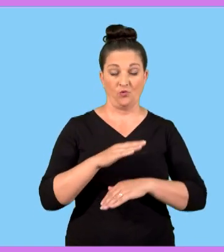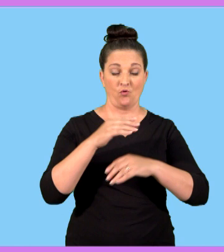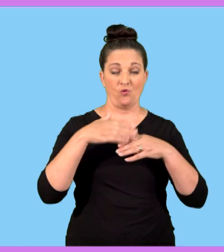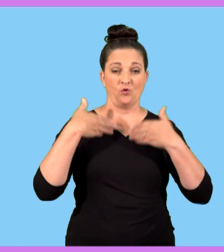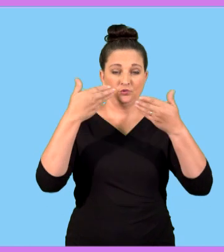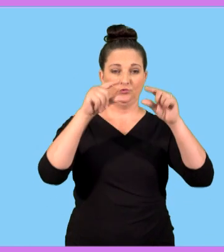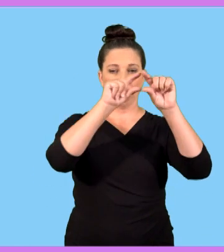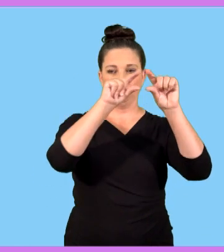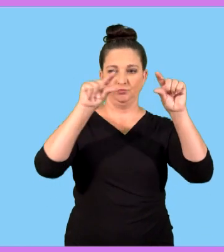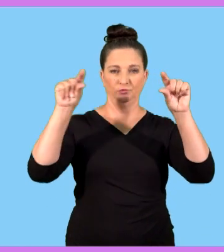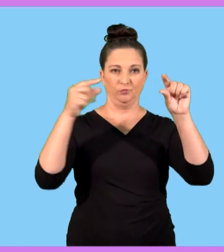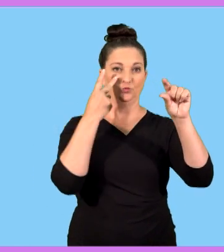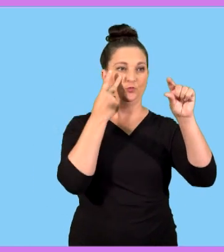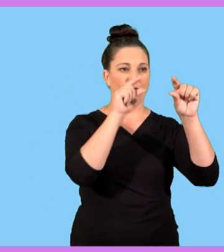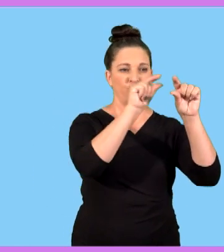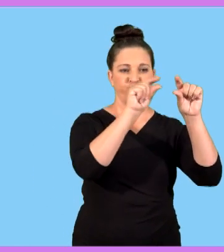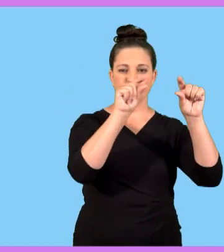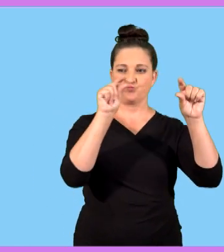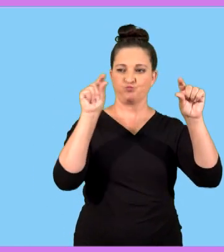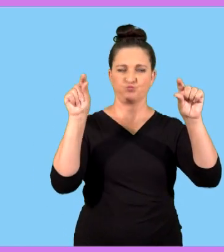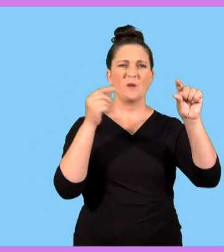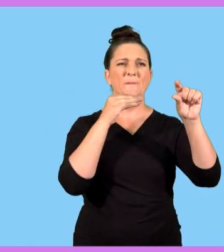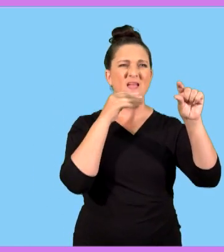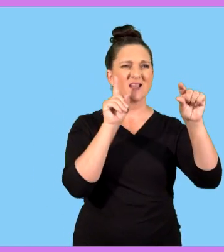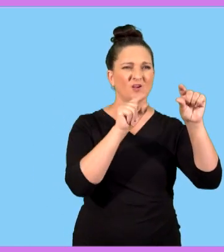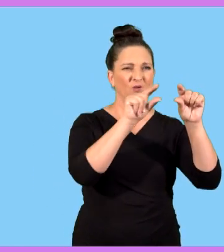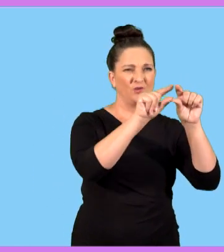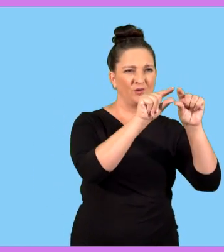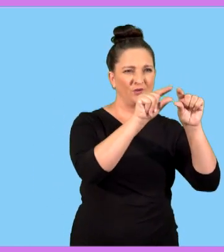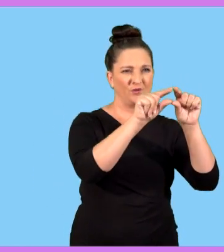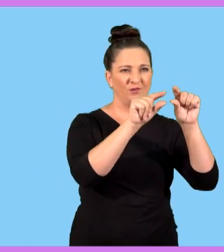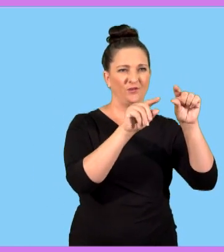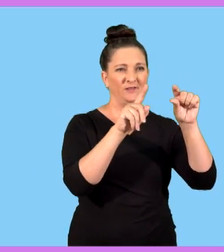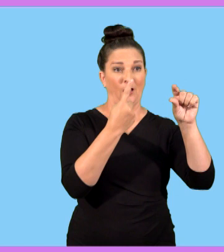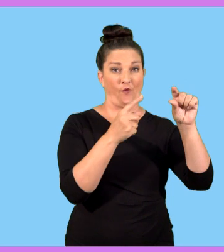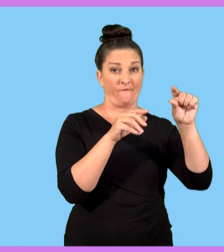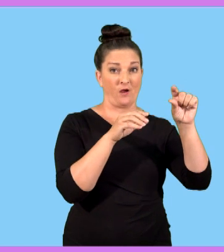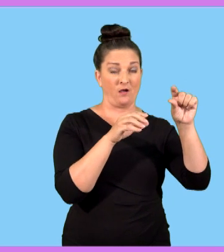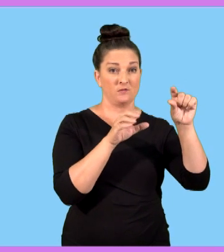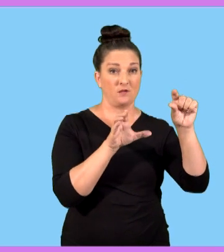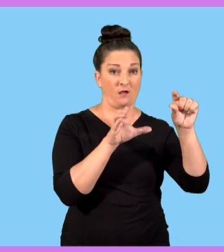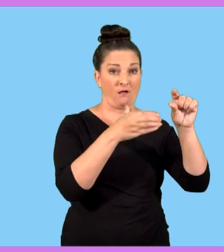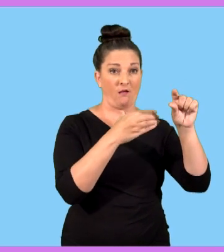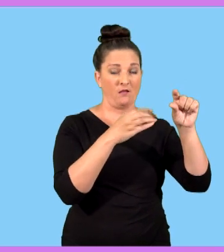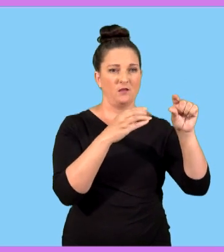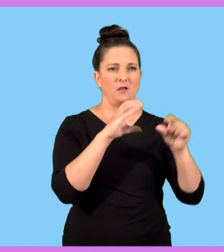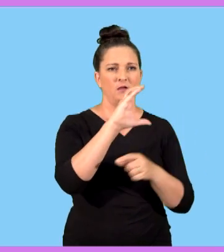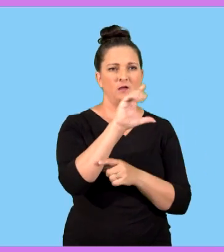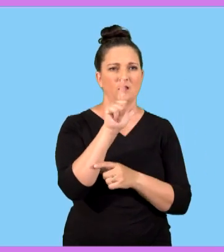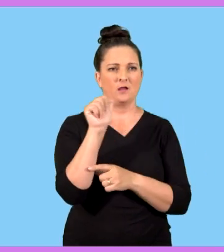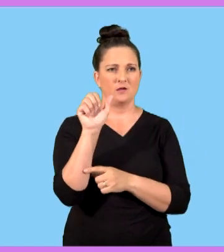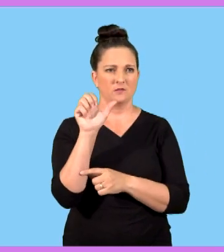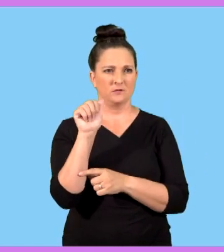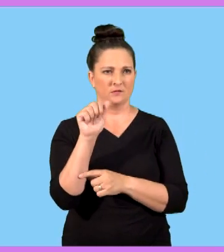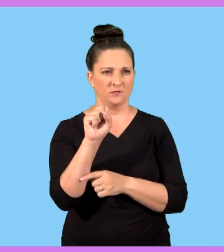exactly what these symbols represent on our floor plan. So we have United First Class. Right, so it will be the seats